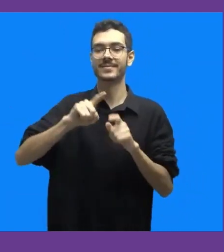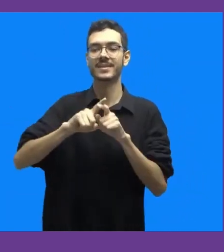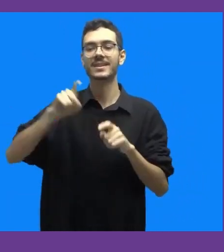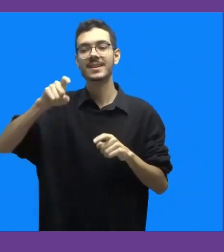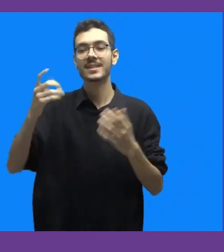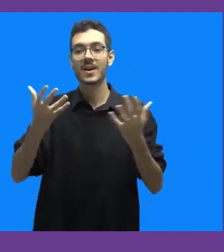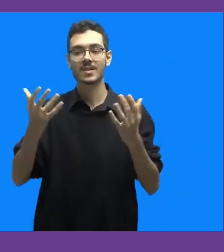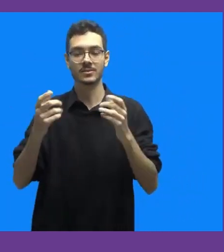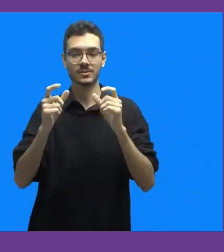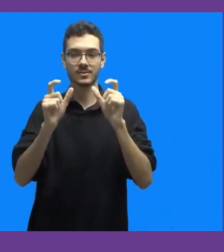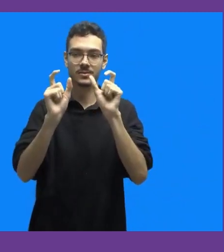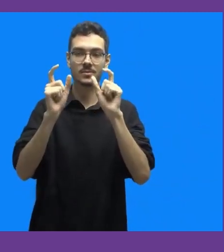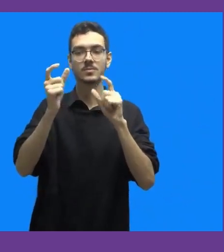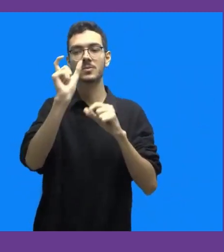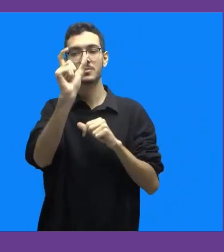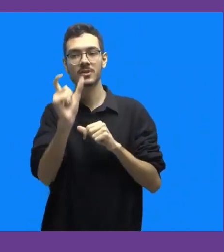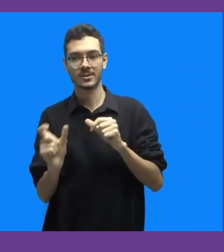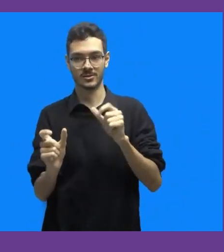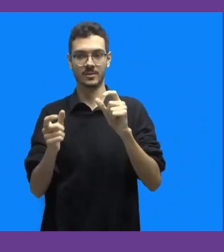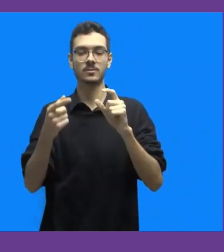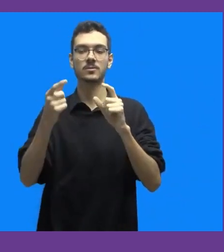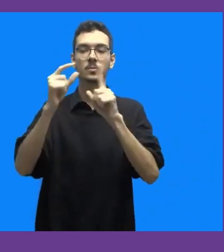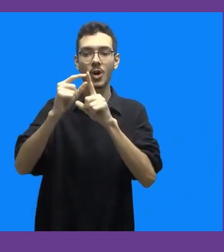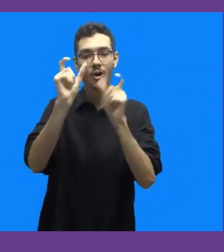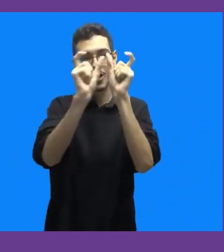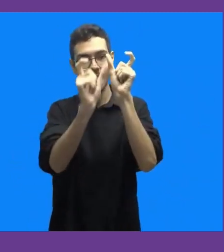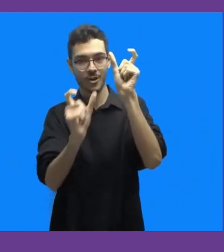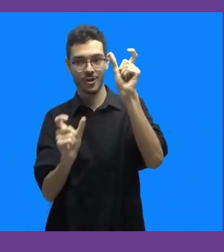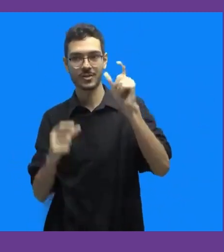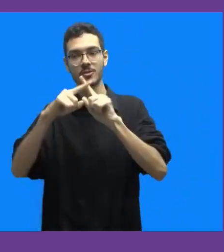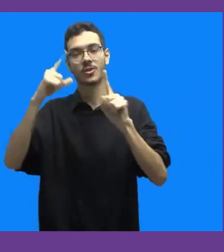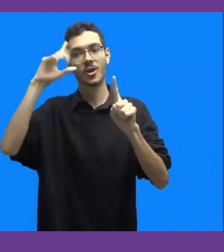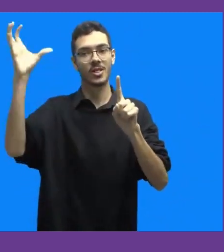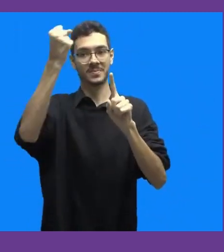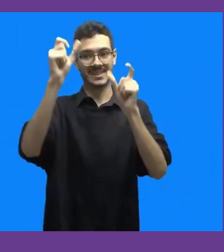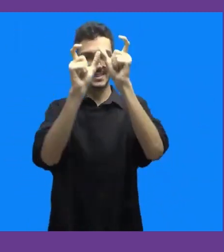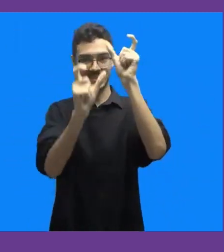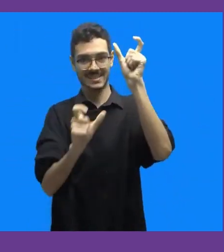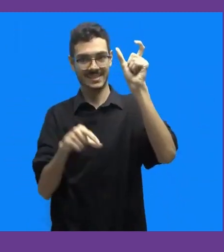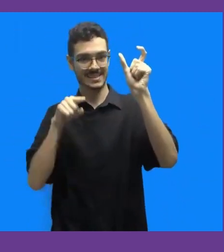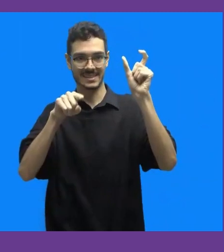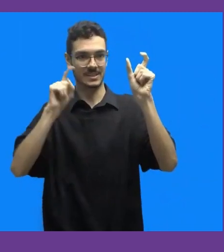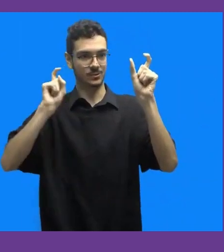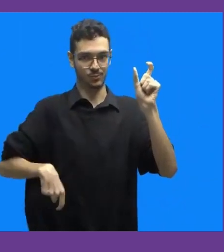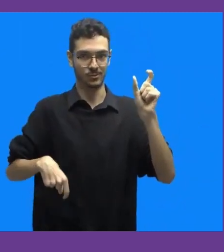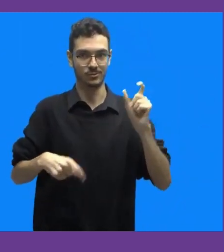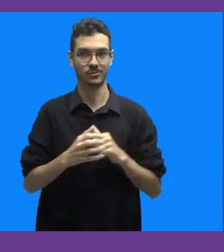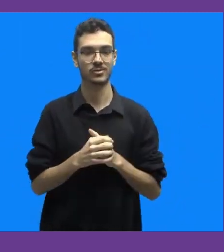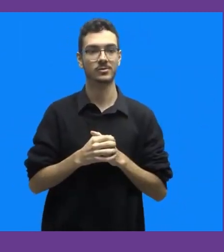could guarantee that everyone was actually answering to the same thing. And of